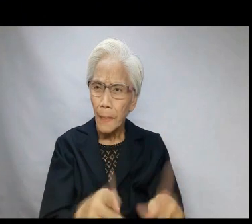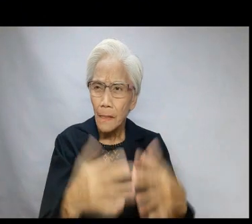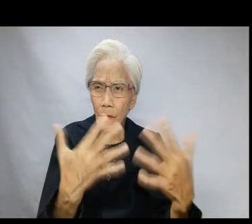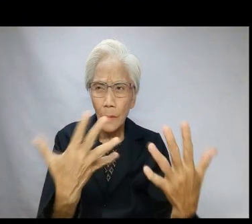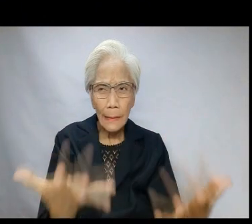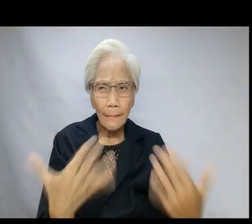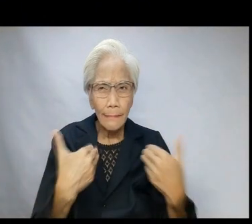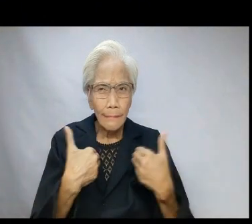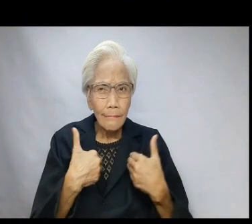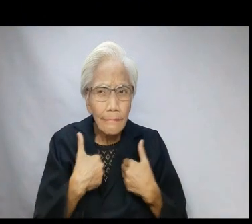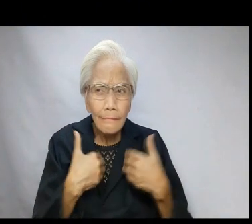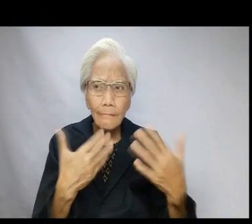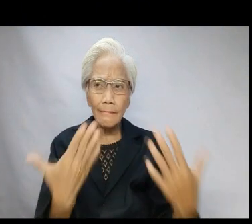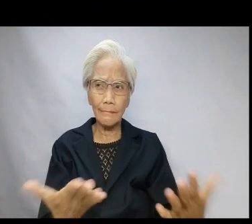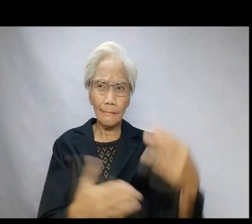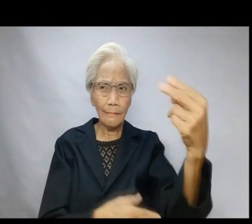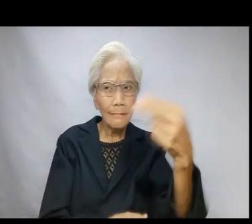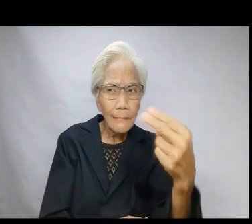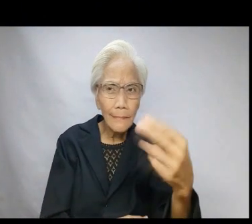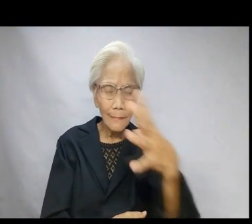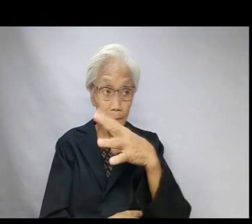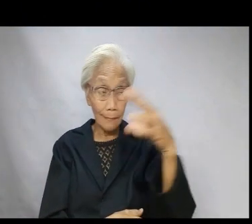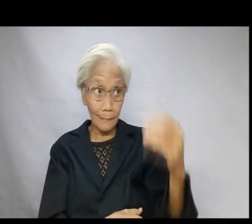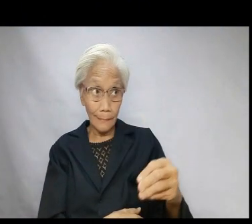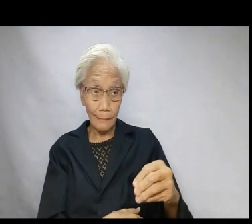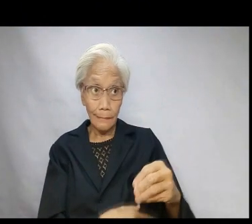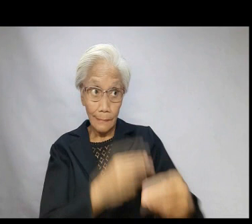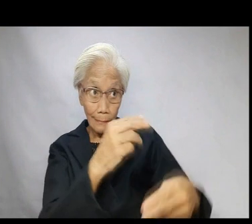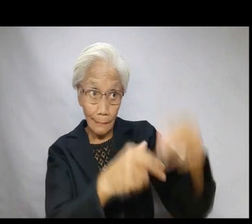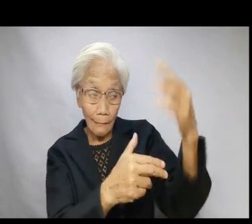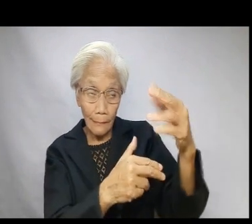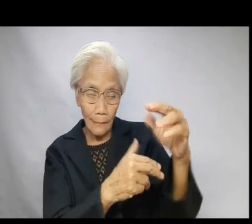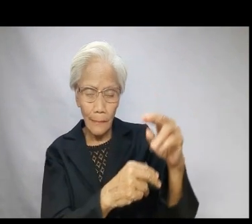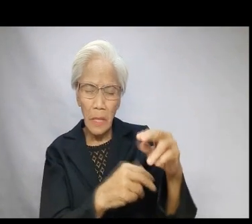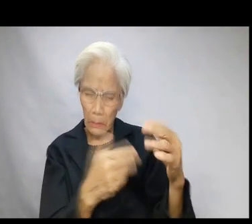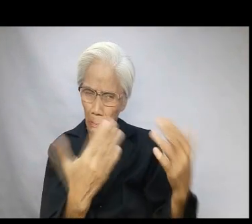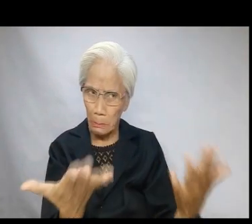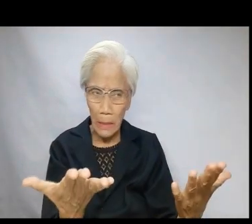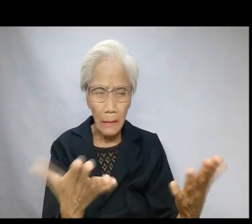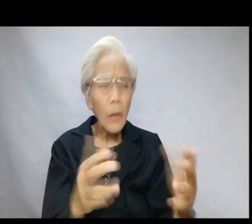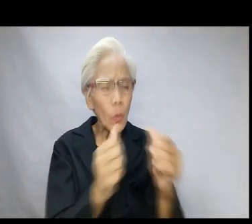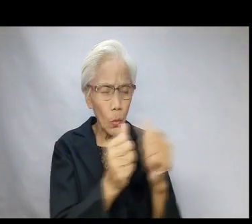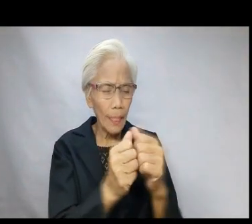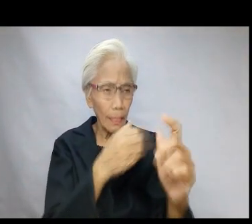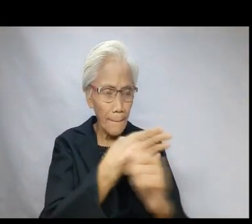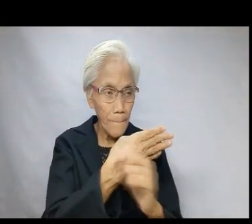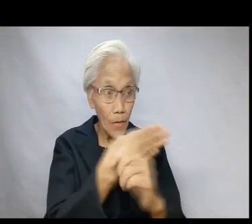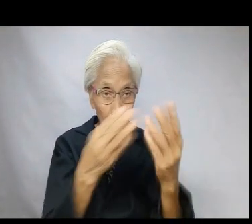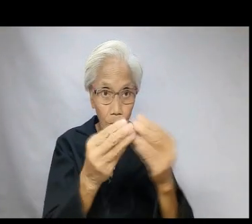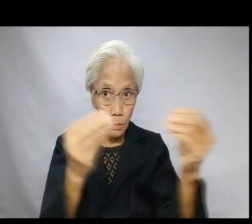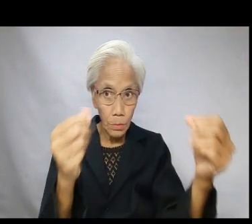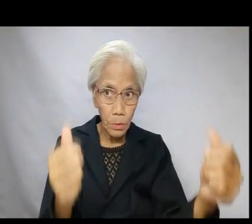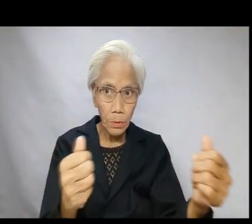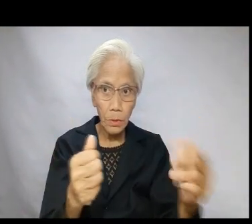Remember, for a person who quenches his earthly and material eudipsic and hyperdipsic thirsts with